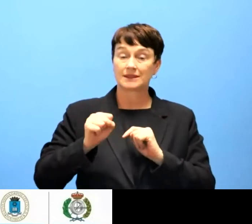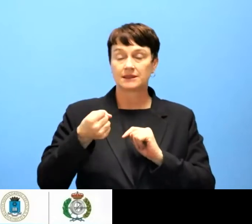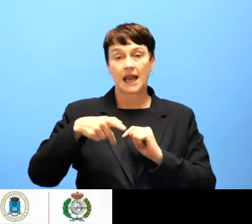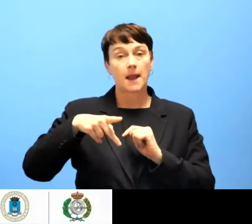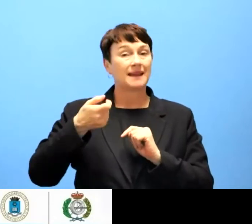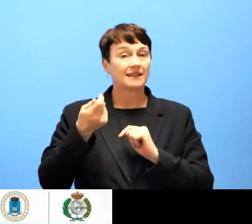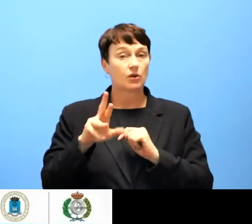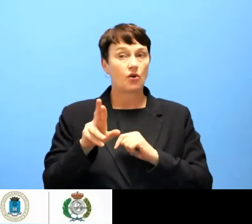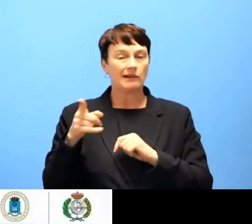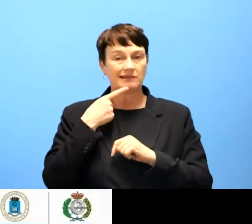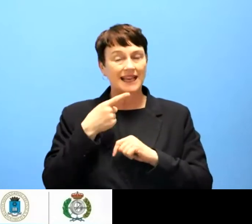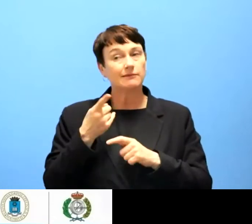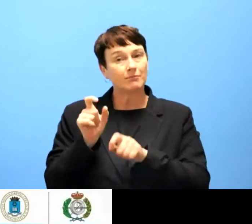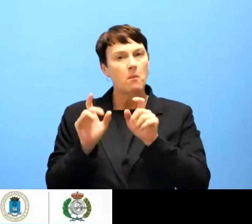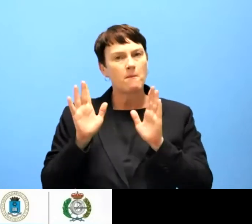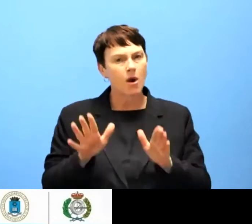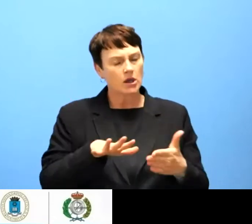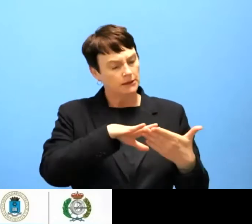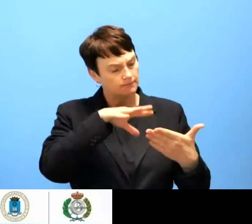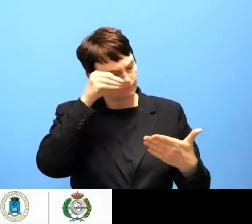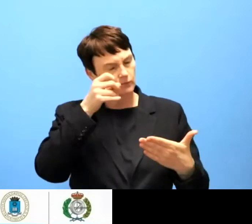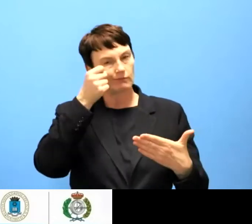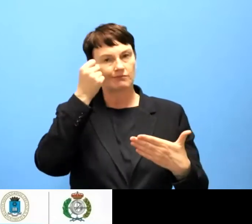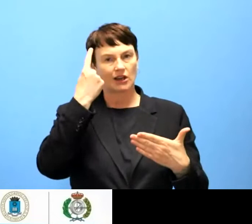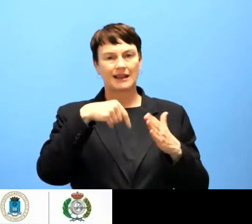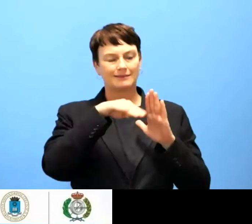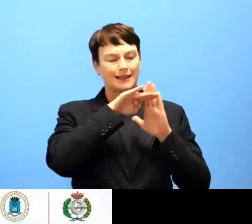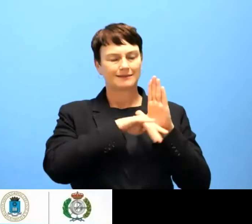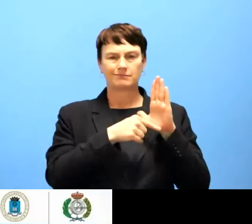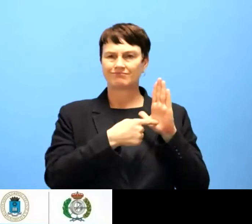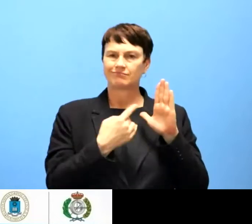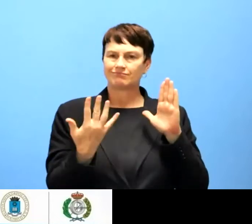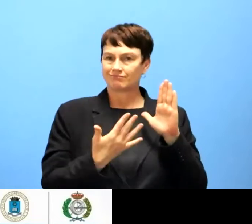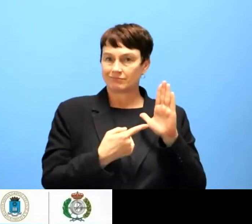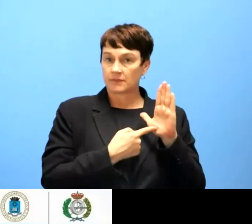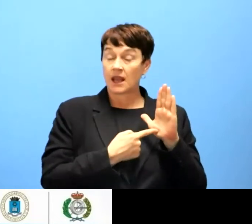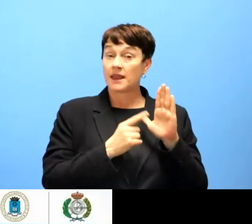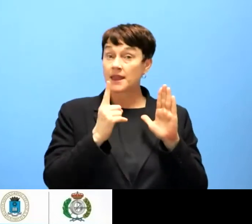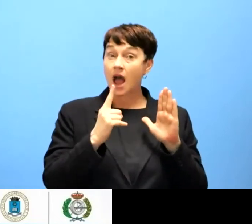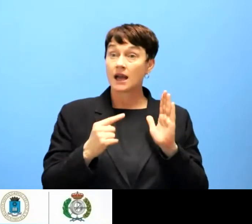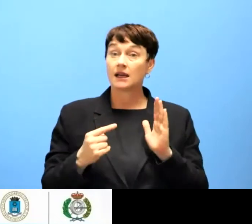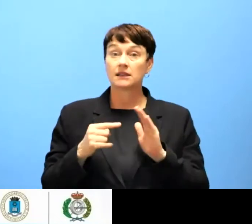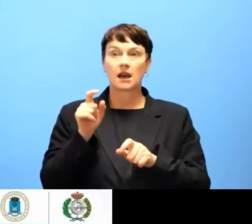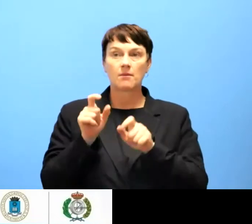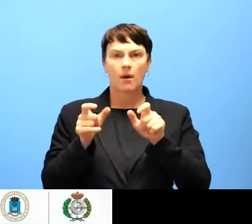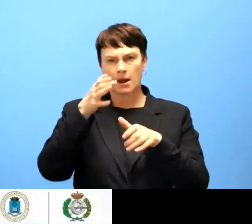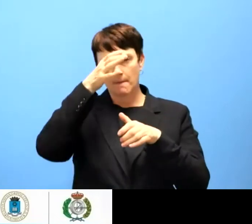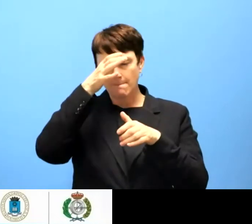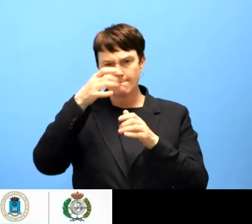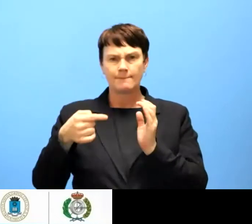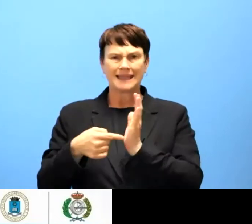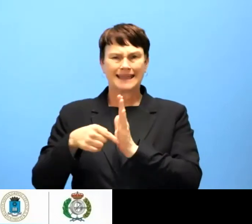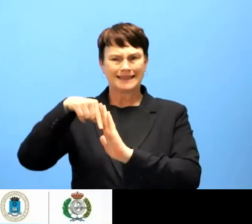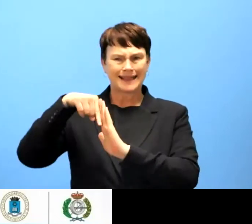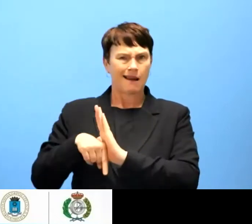understand the standard on one side, and then for more technical people, these 3 layers of first knowing which